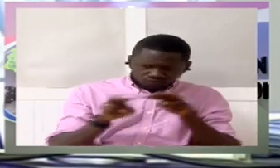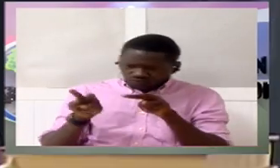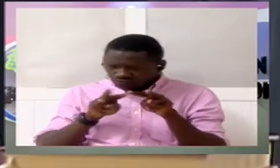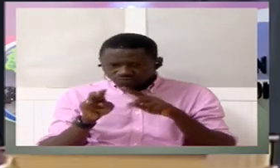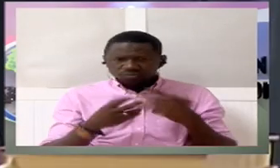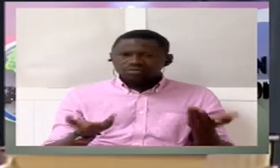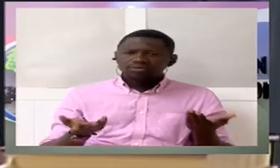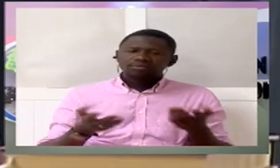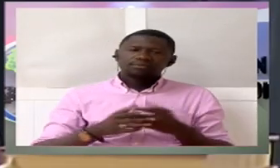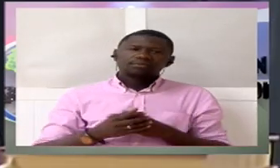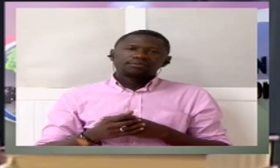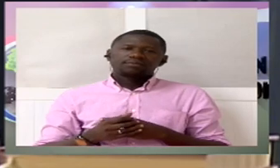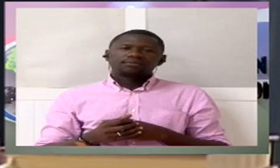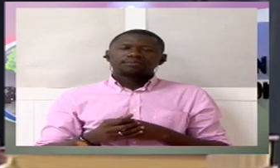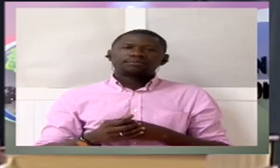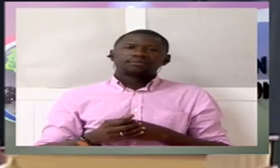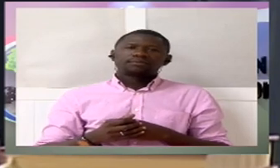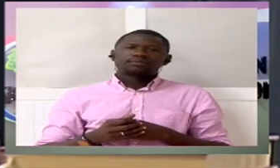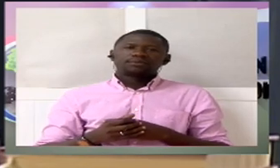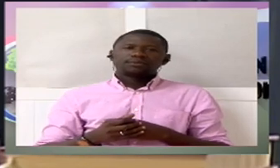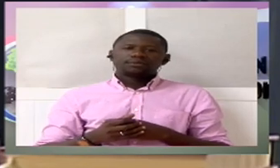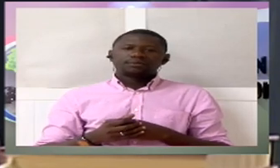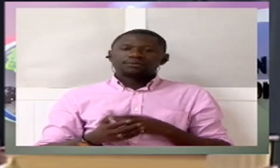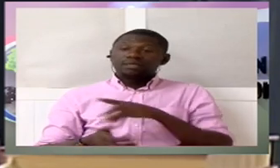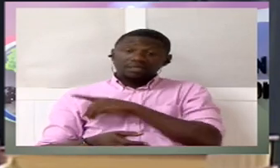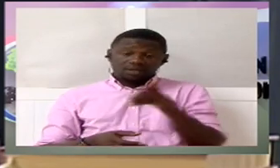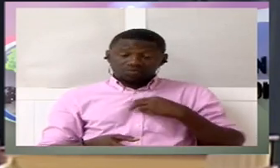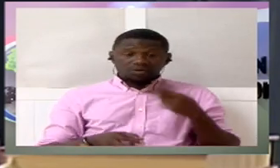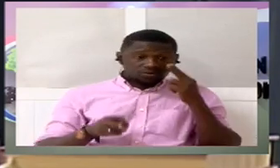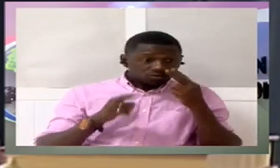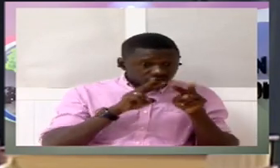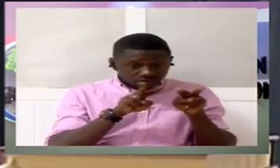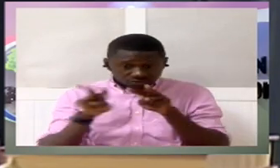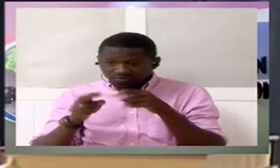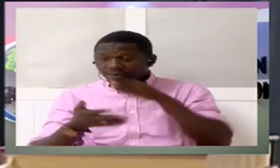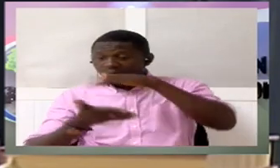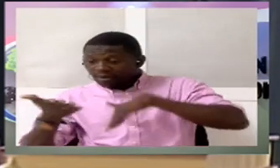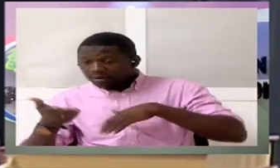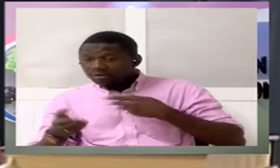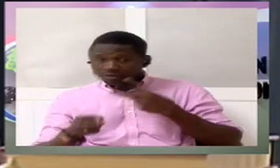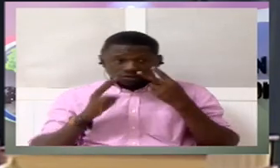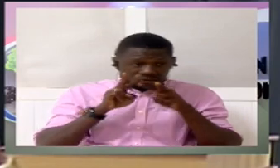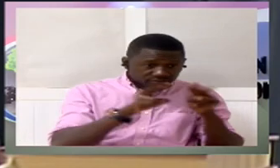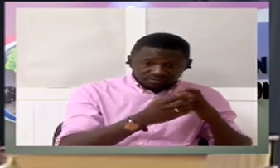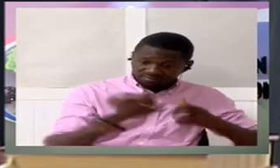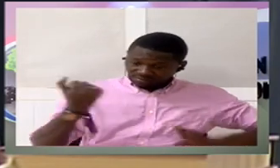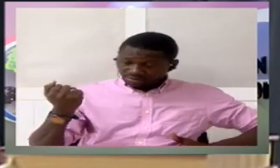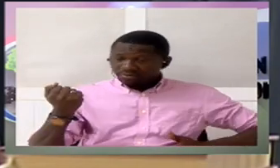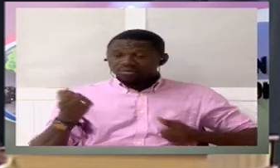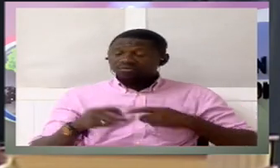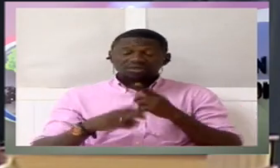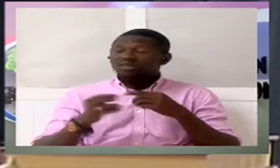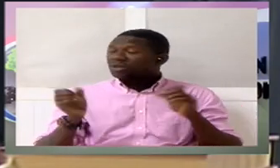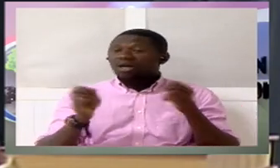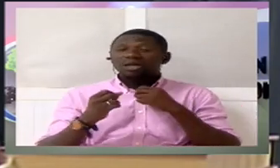bang ibe kaito nyinin kanne ibe kidol nyinin kan they were looking for documents they were looking out for guns inkesol bari man fenje